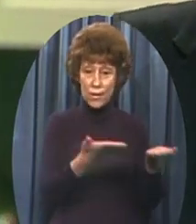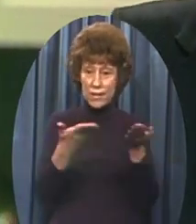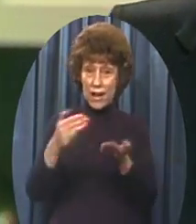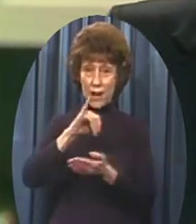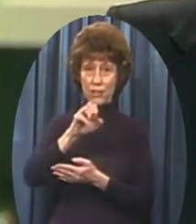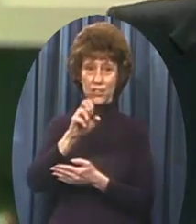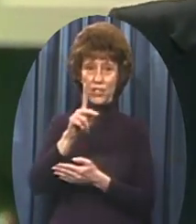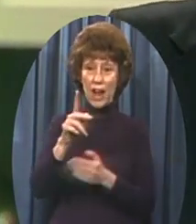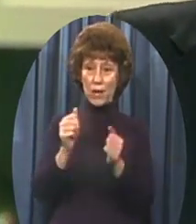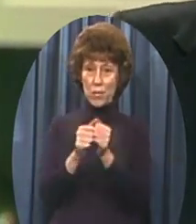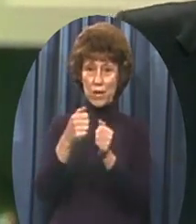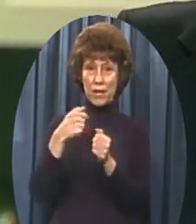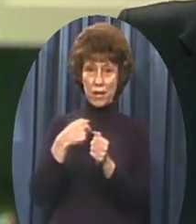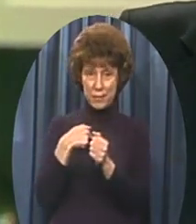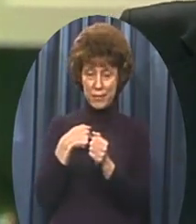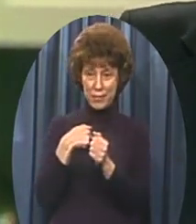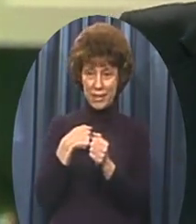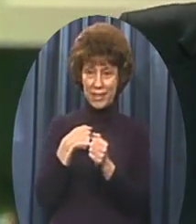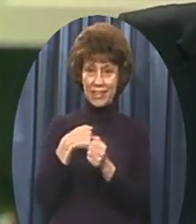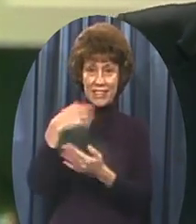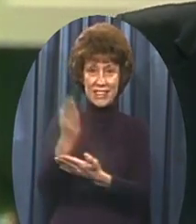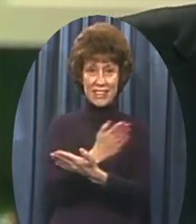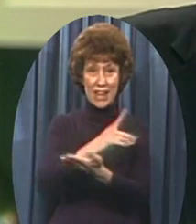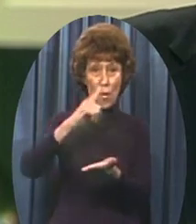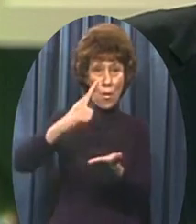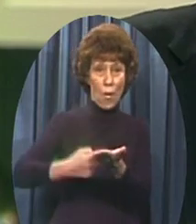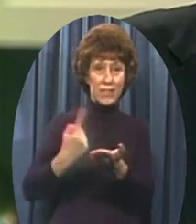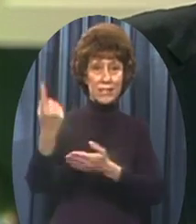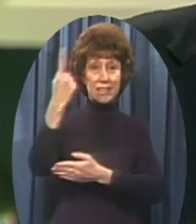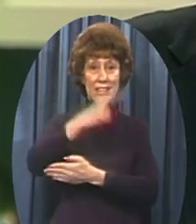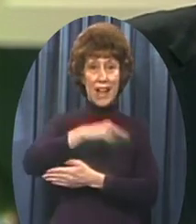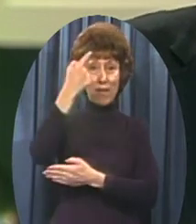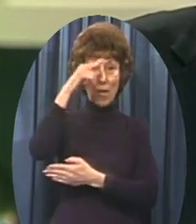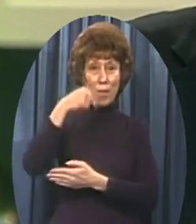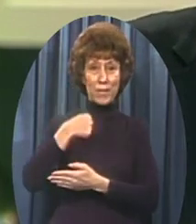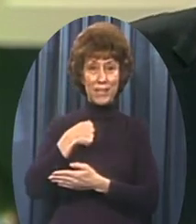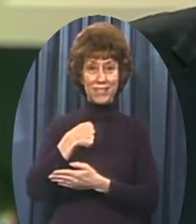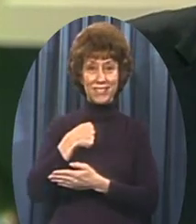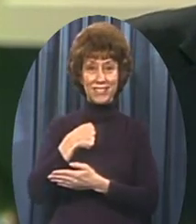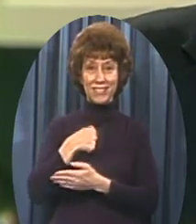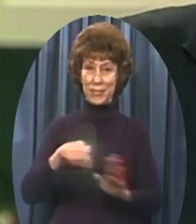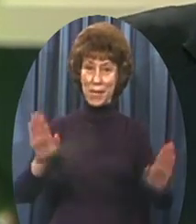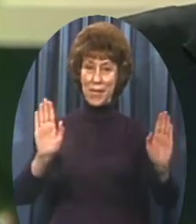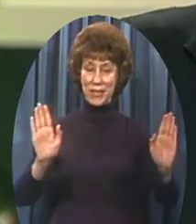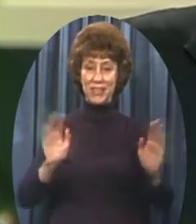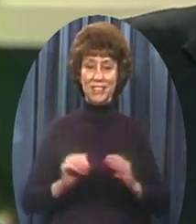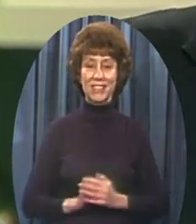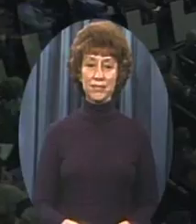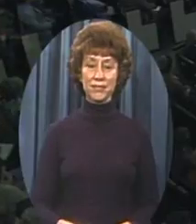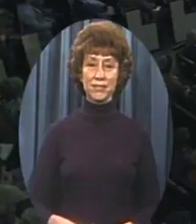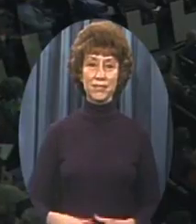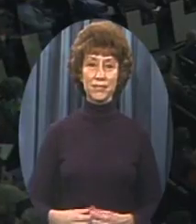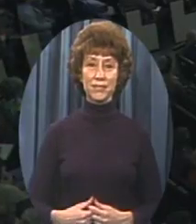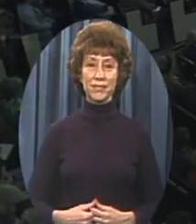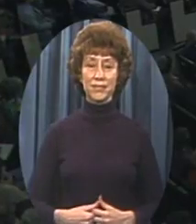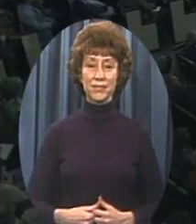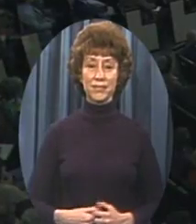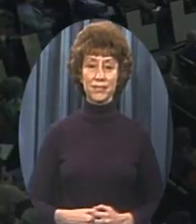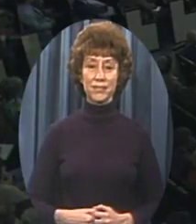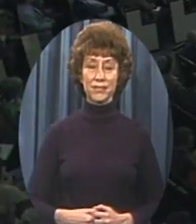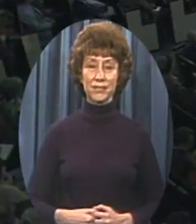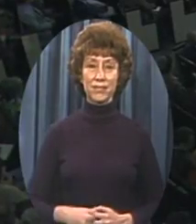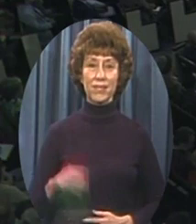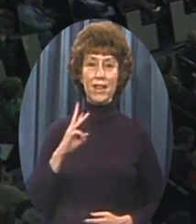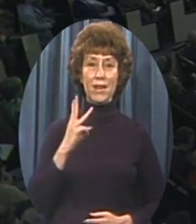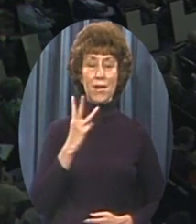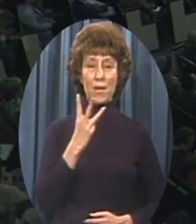day, the hard parts of the day. How beautiful. Thank God for good gospel music. We've